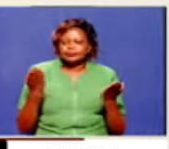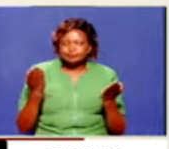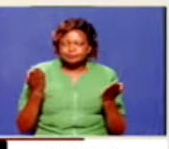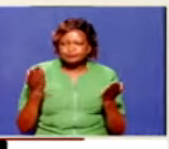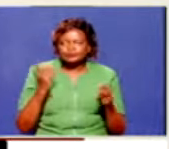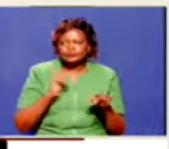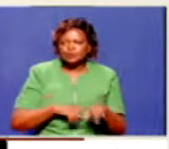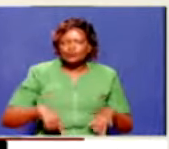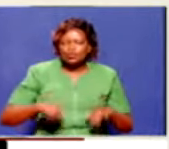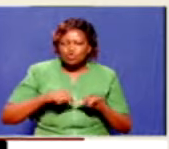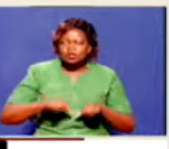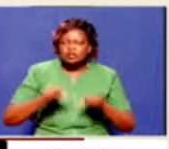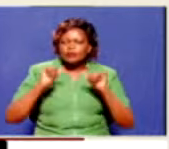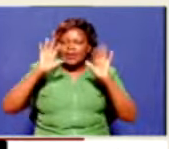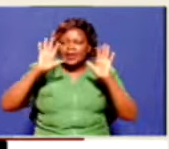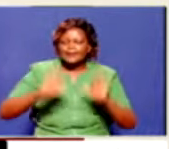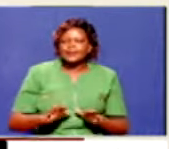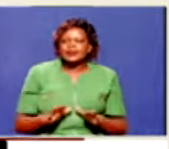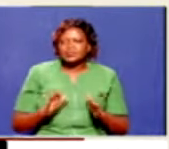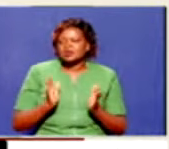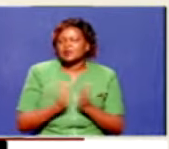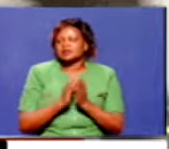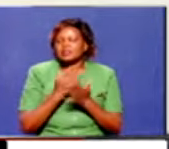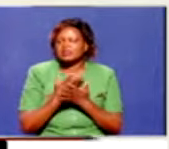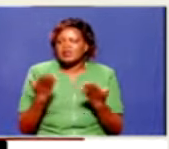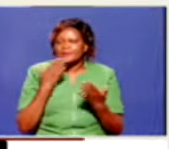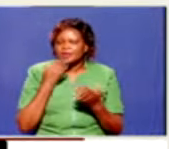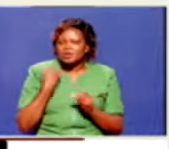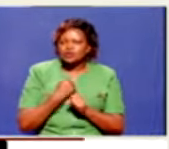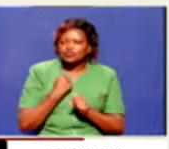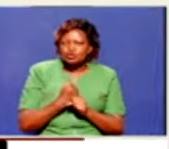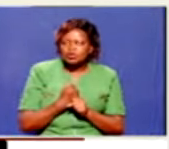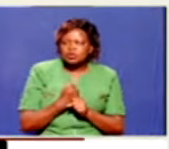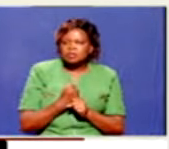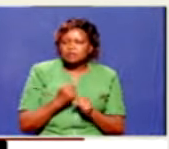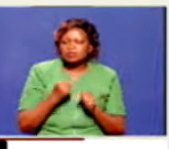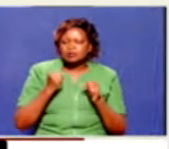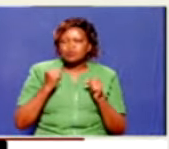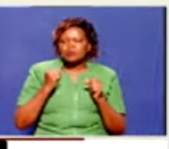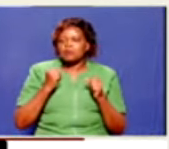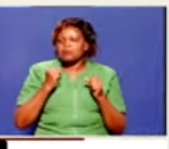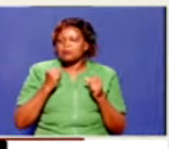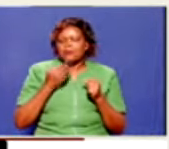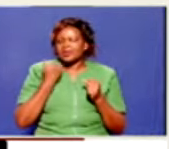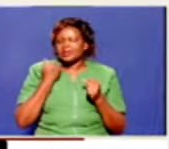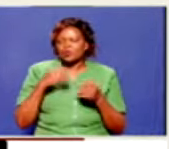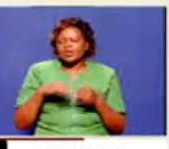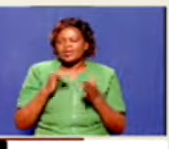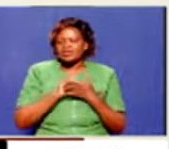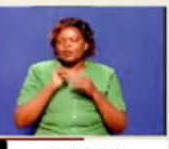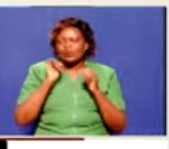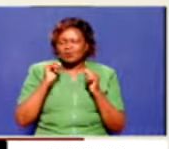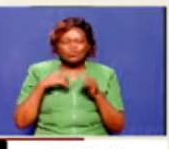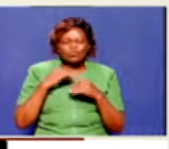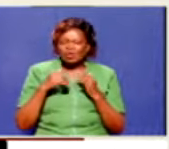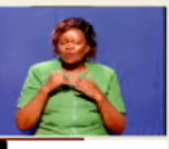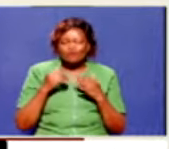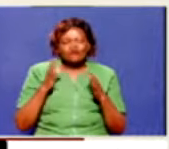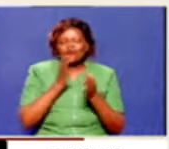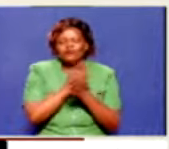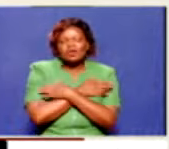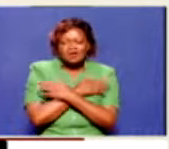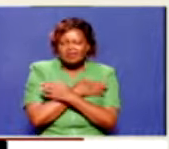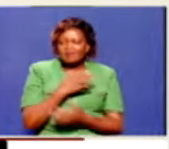of campaigning and all that, let us do it in a more civil way so that we can be able, we are all friends